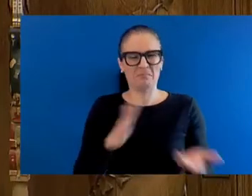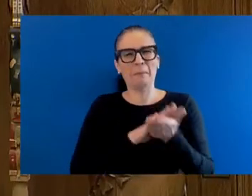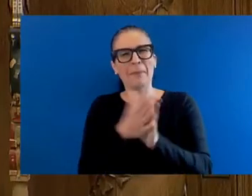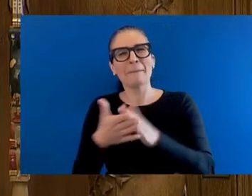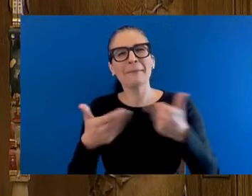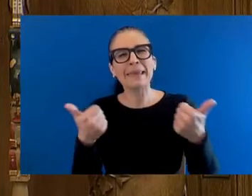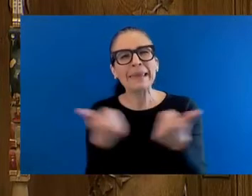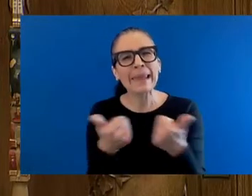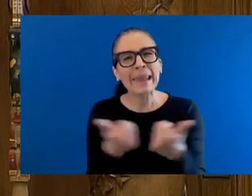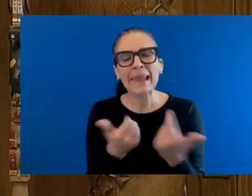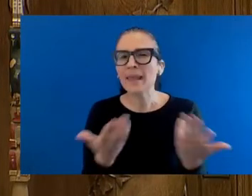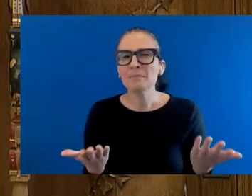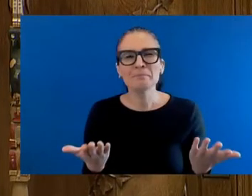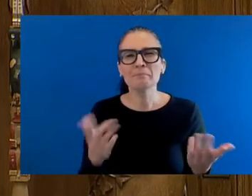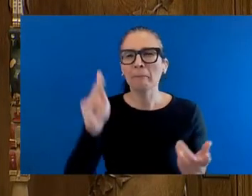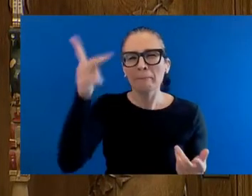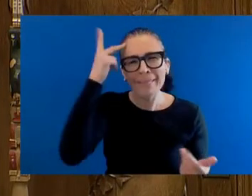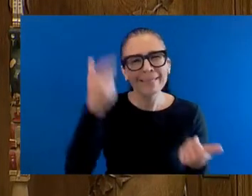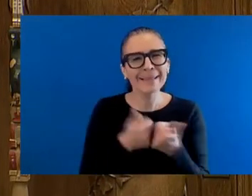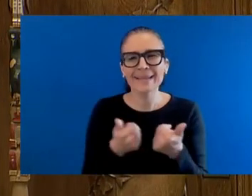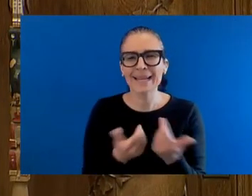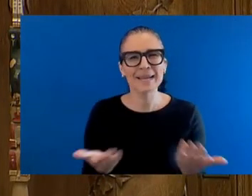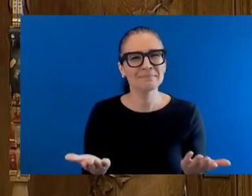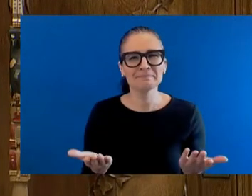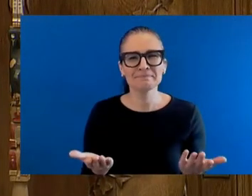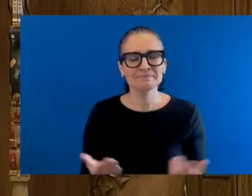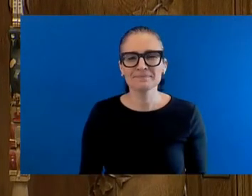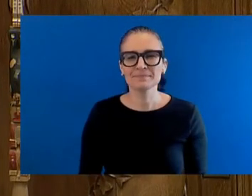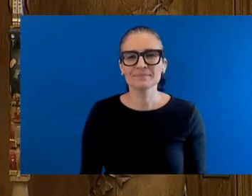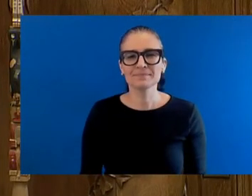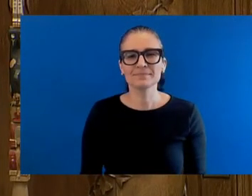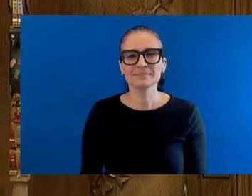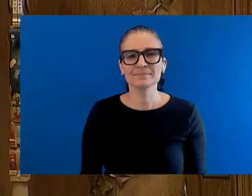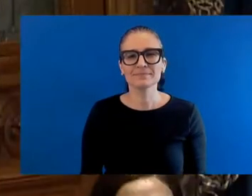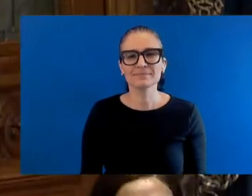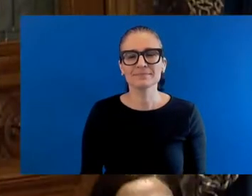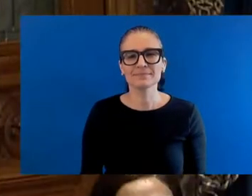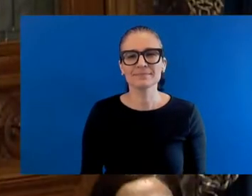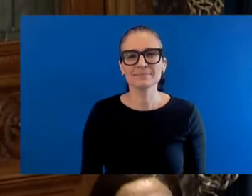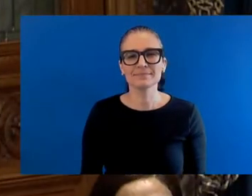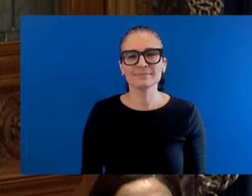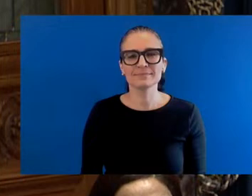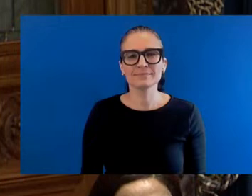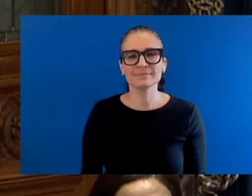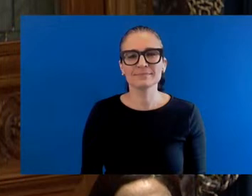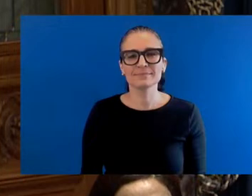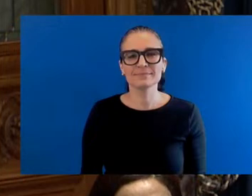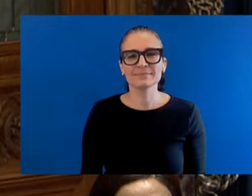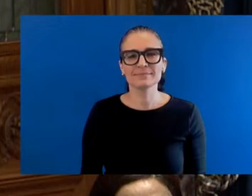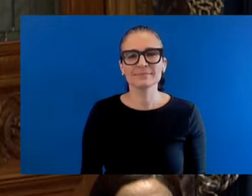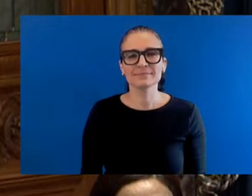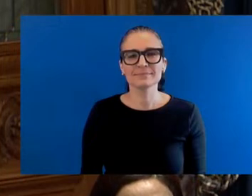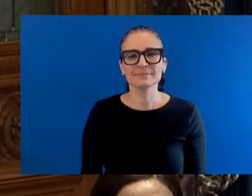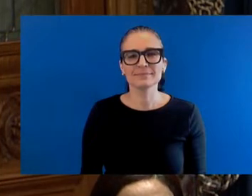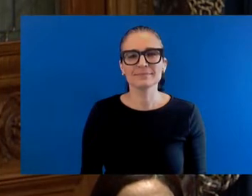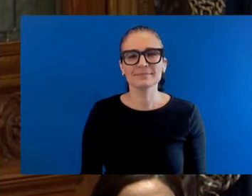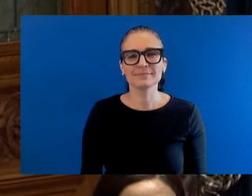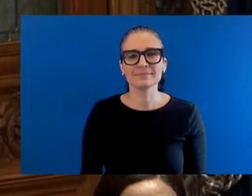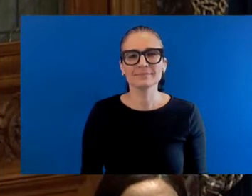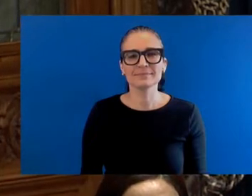House Leader of the Third Party. Thank you, Mr. Speaker. And I'm just going to stand and ask that the government reconsider,